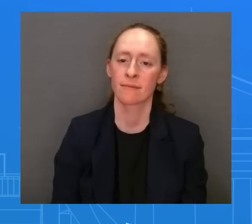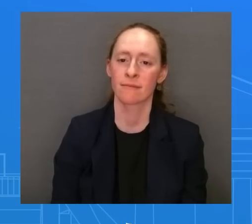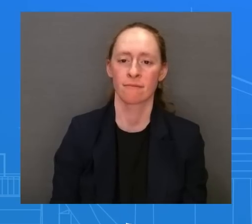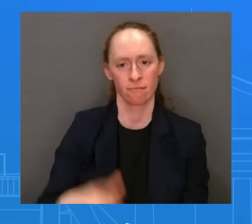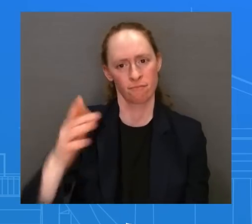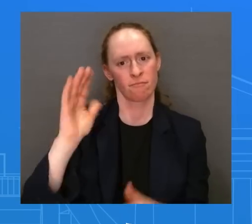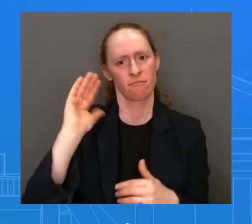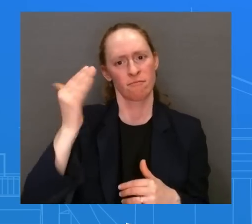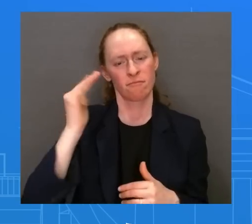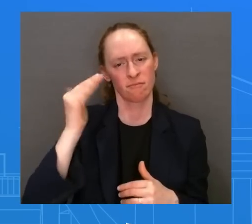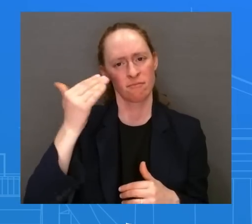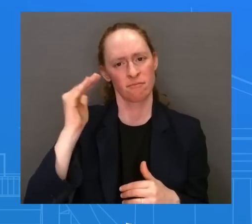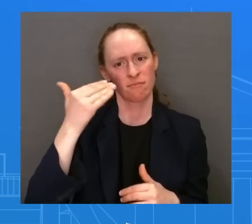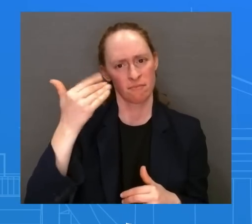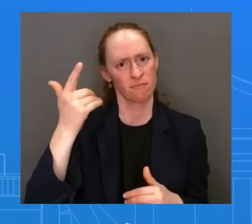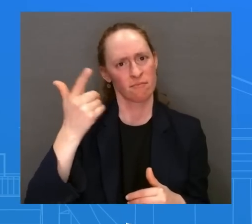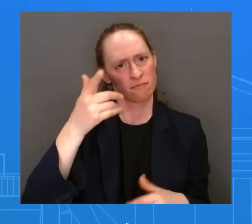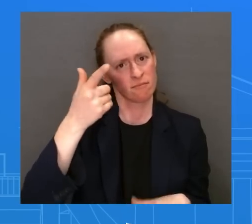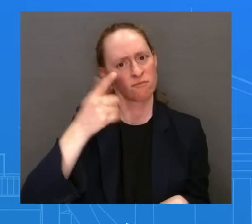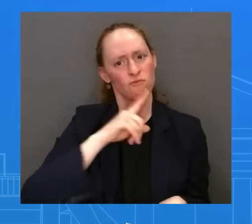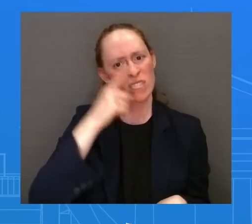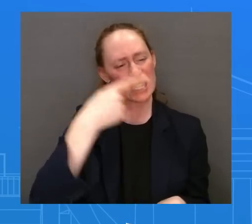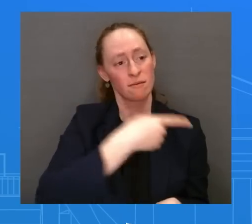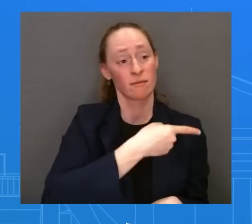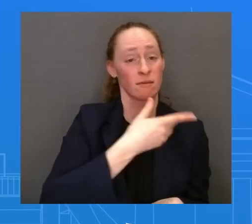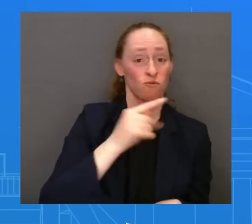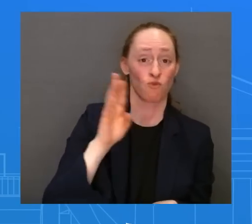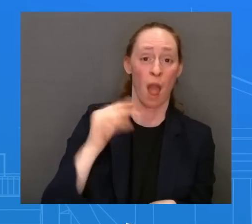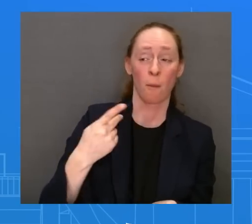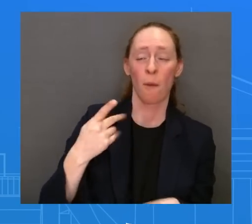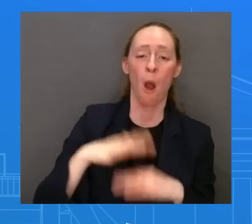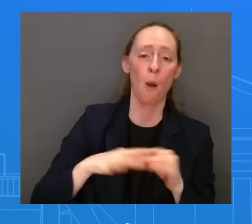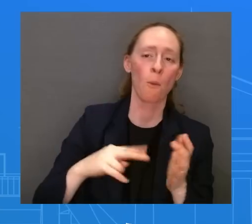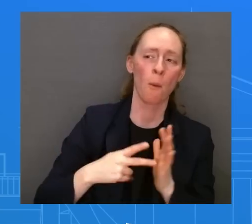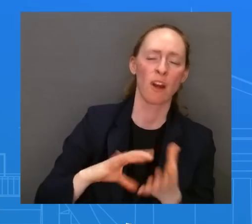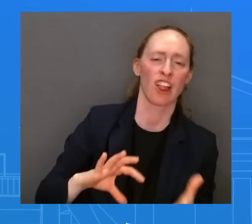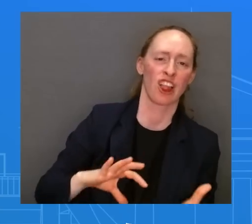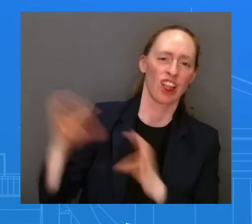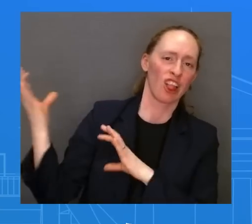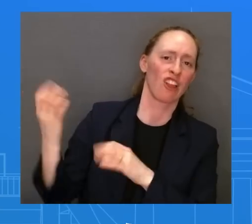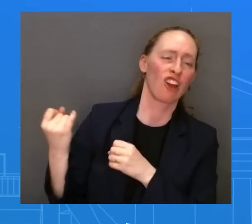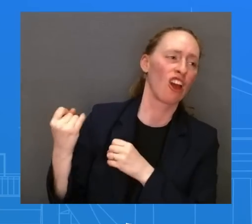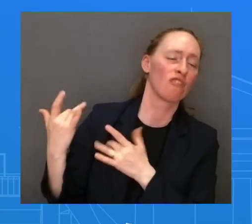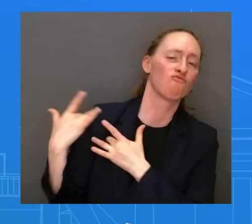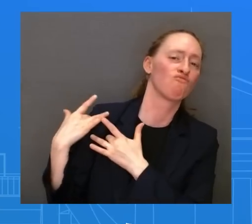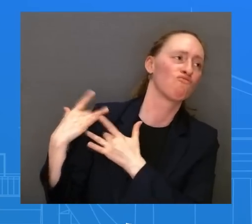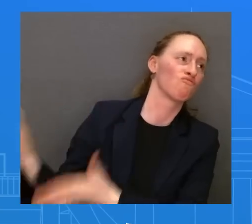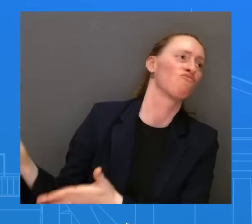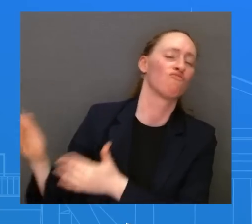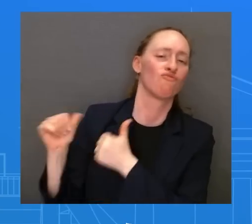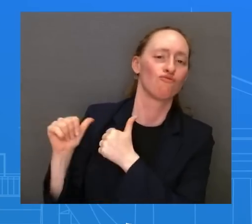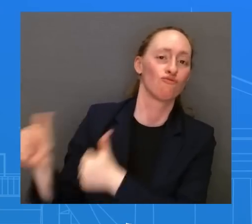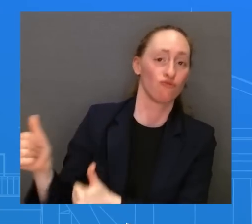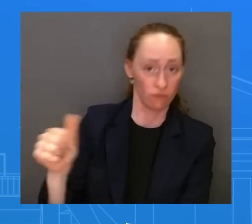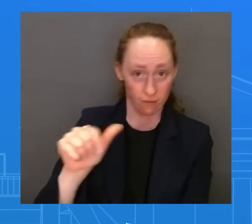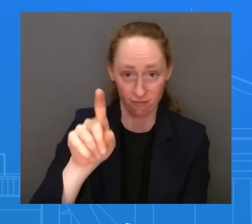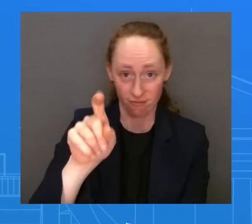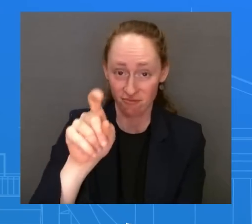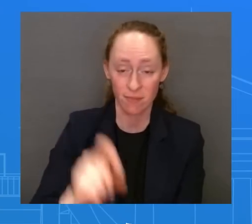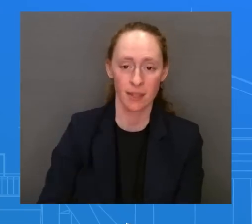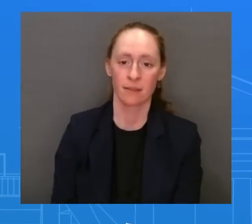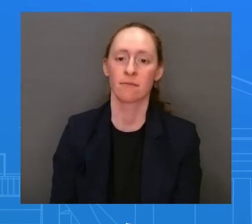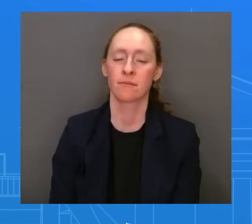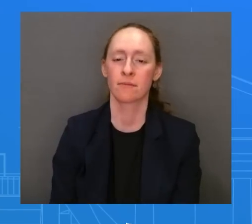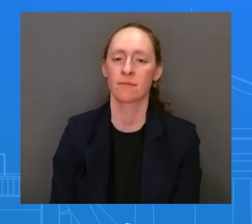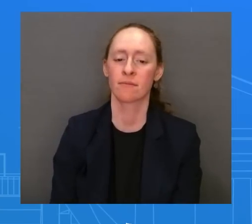continuing to plan dropping plans at one place or they might have been working on or did is there a possibility that they didn't